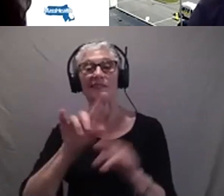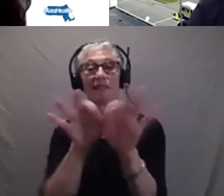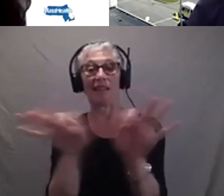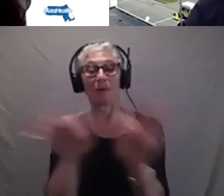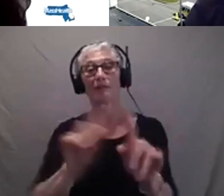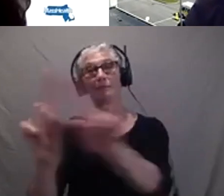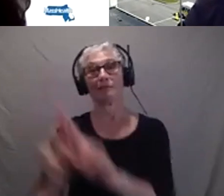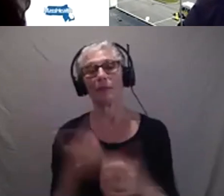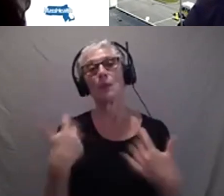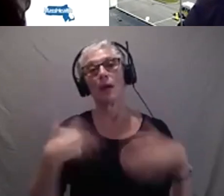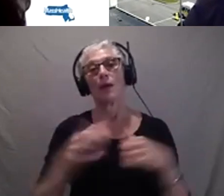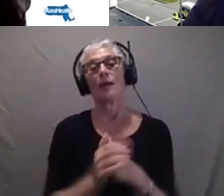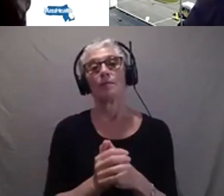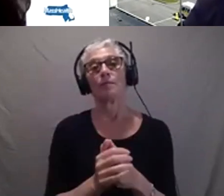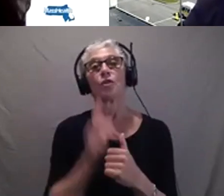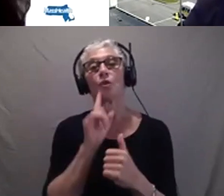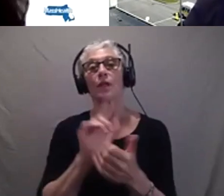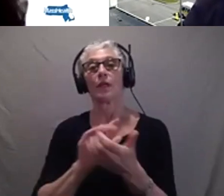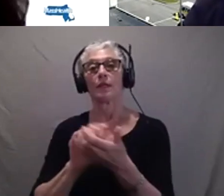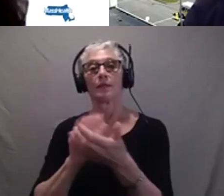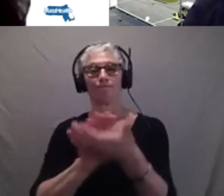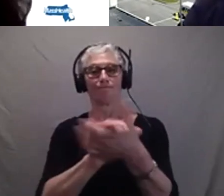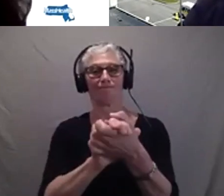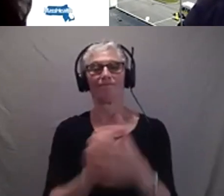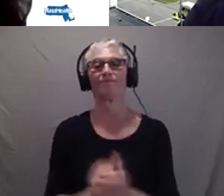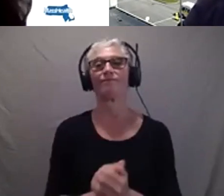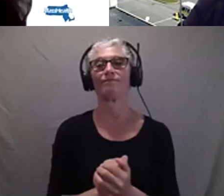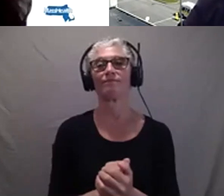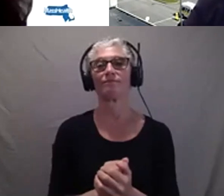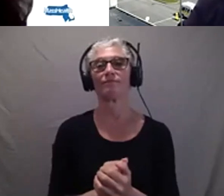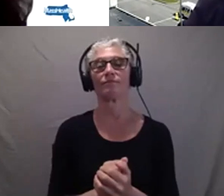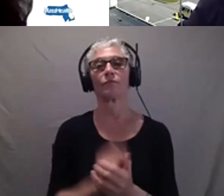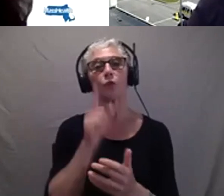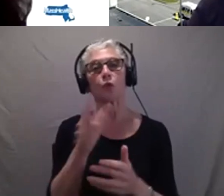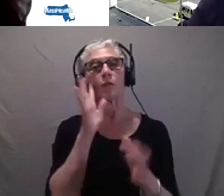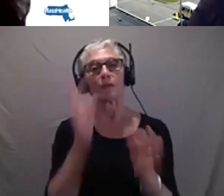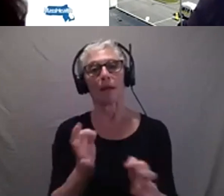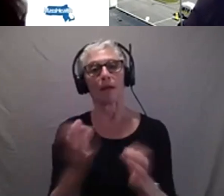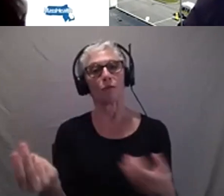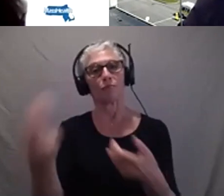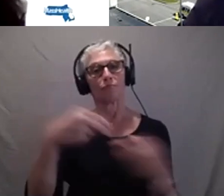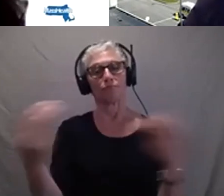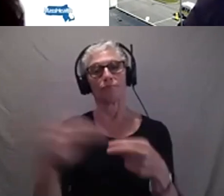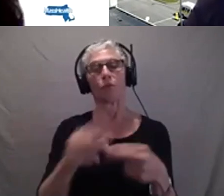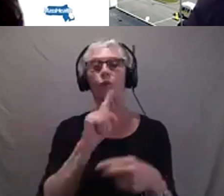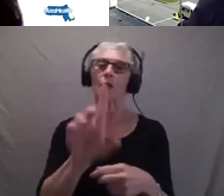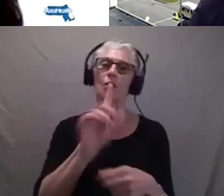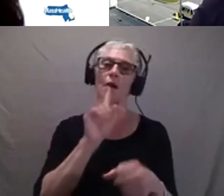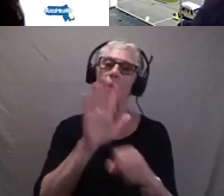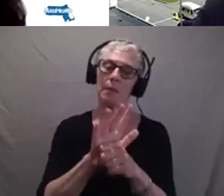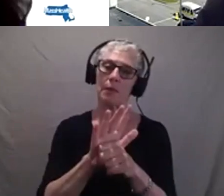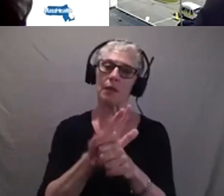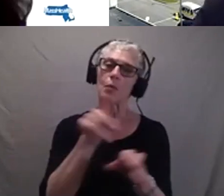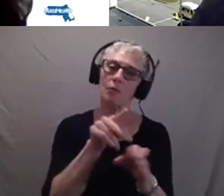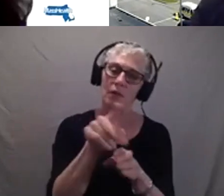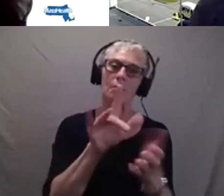So let me begin by congratulating all of you. Your choice to take part in this conference speaks volumes about your commitment as a professional